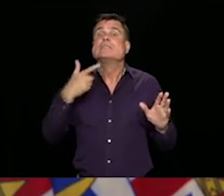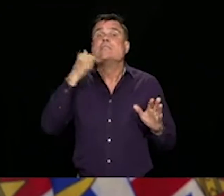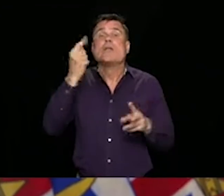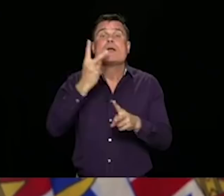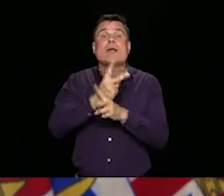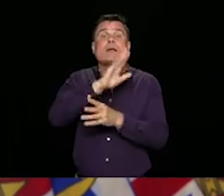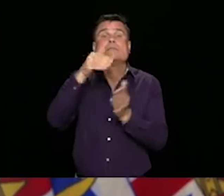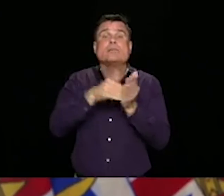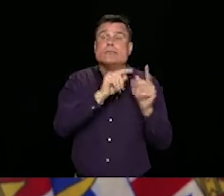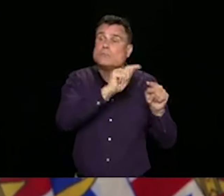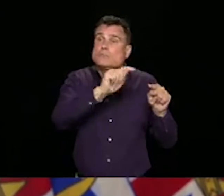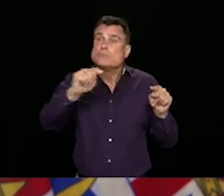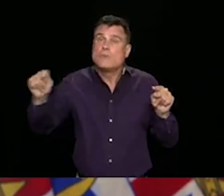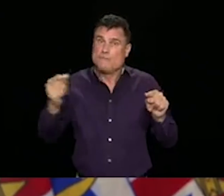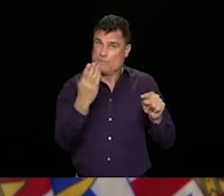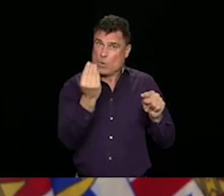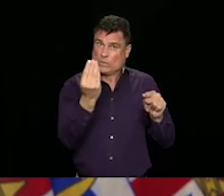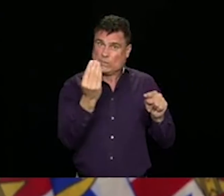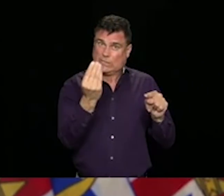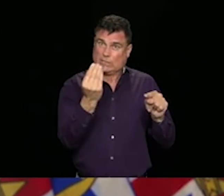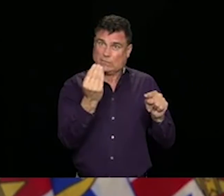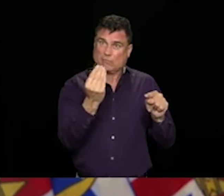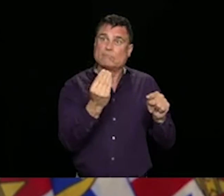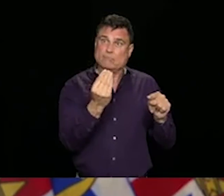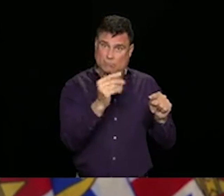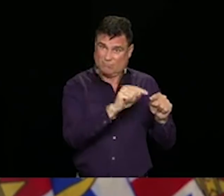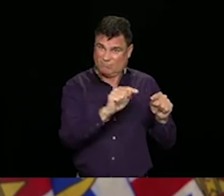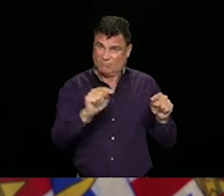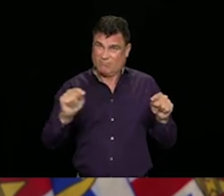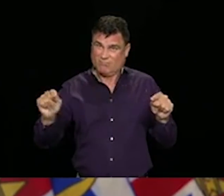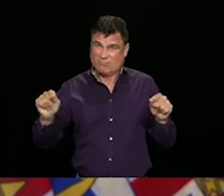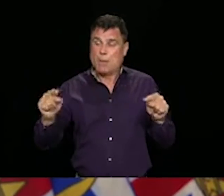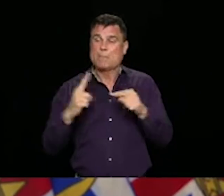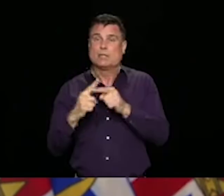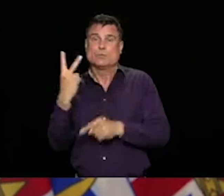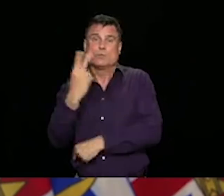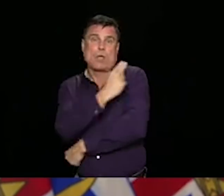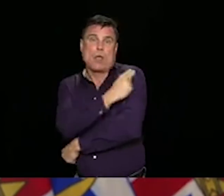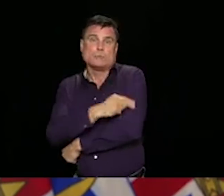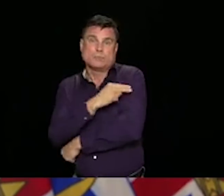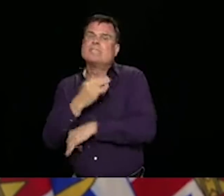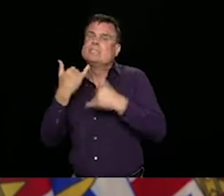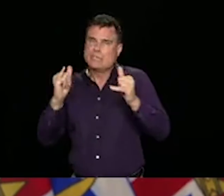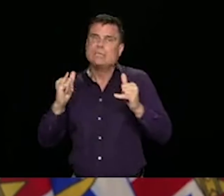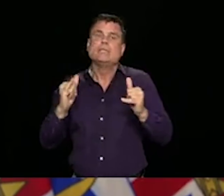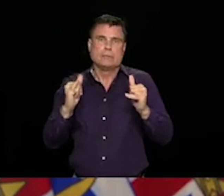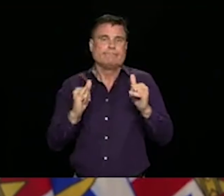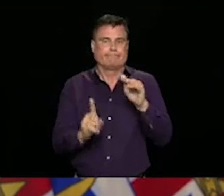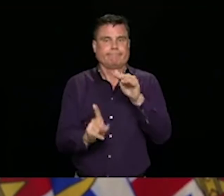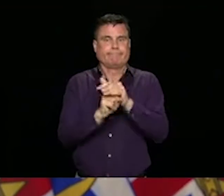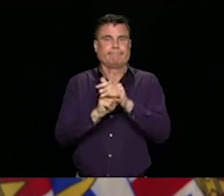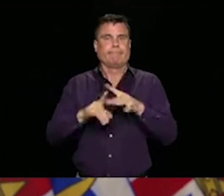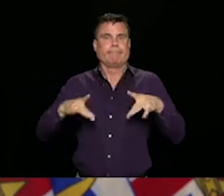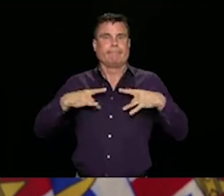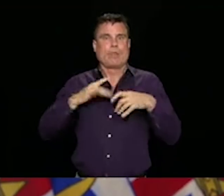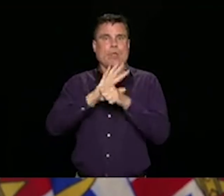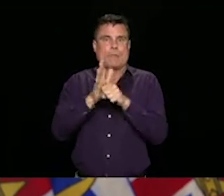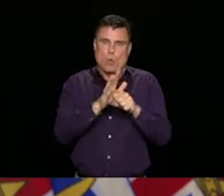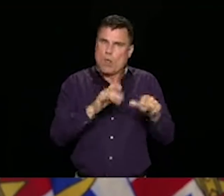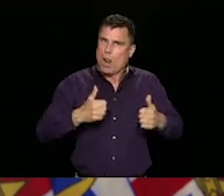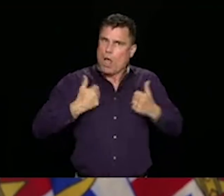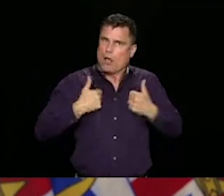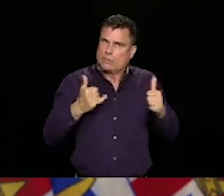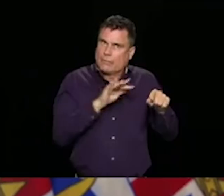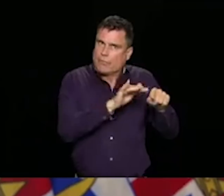active outbreaks in our healthcare system, 14 of those in long-term care and assisted living and 2 in acute care